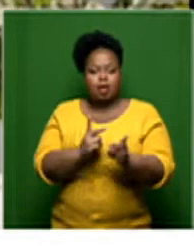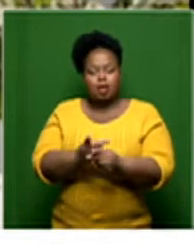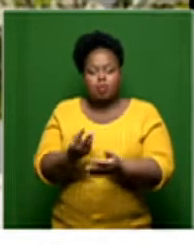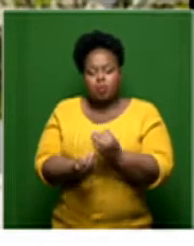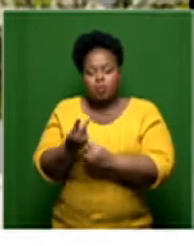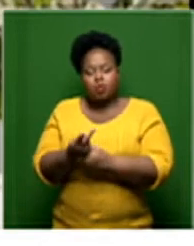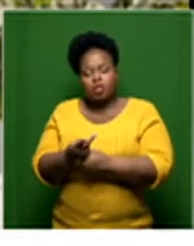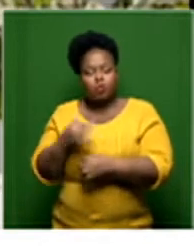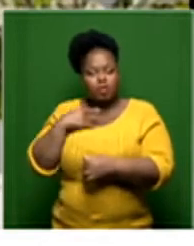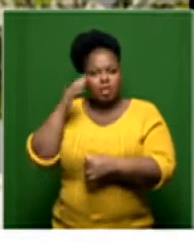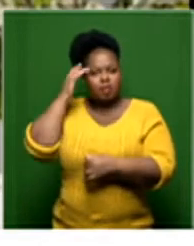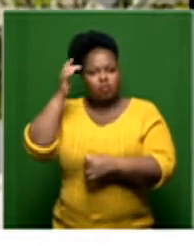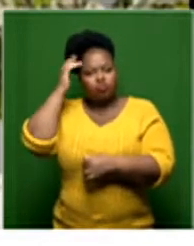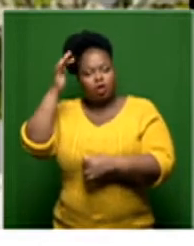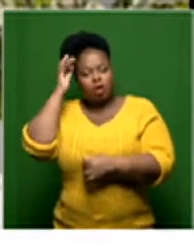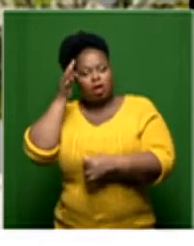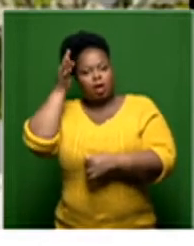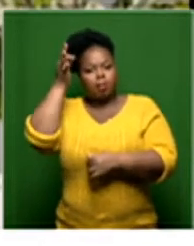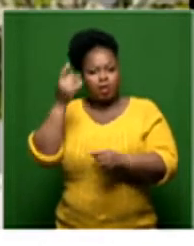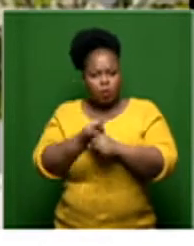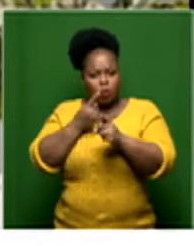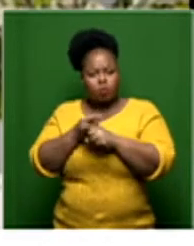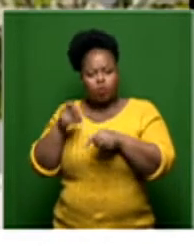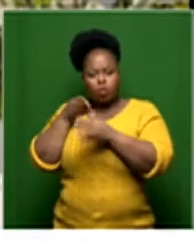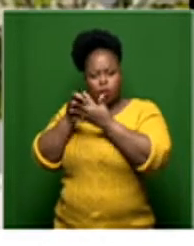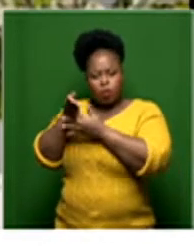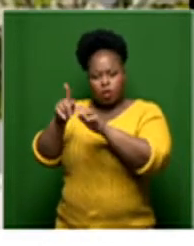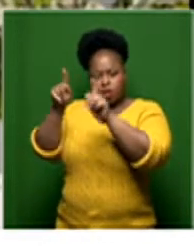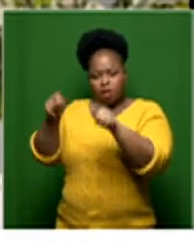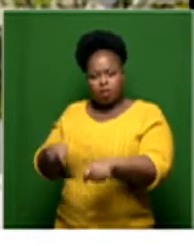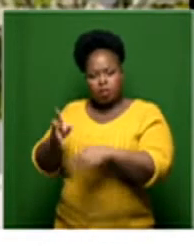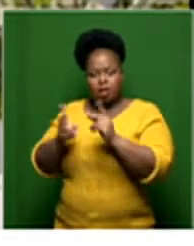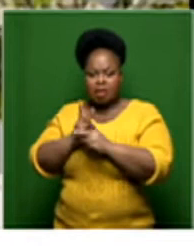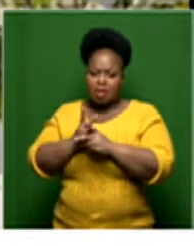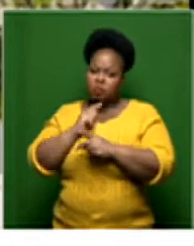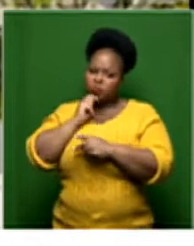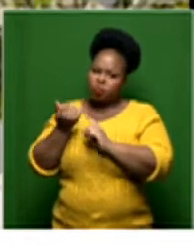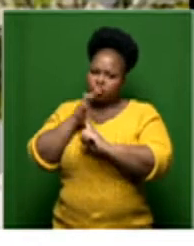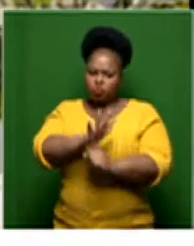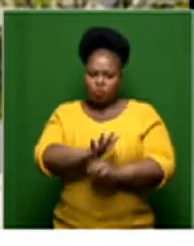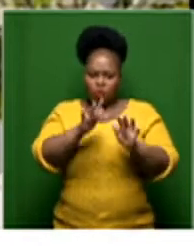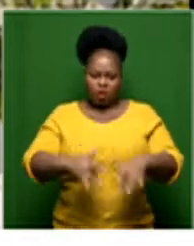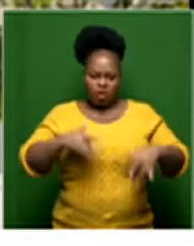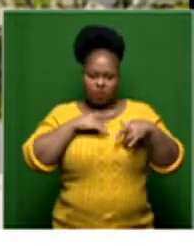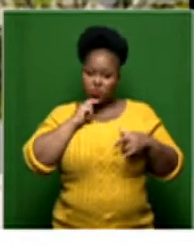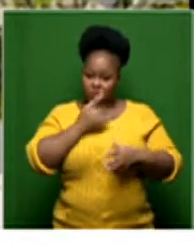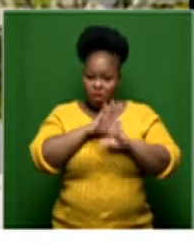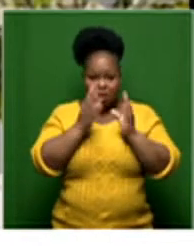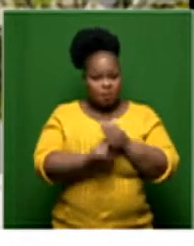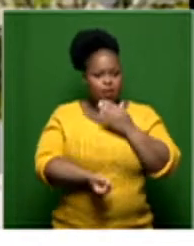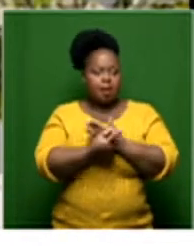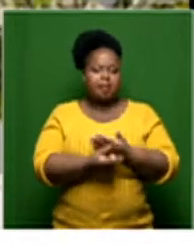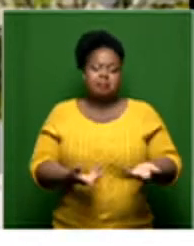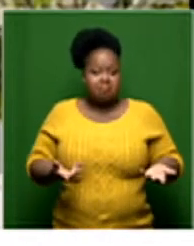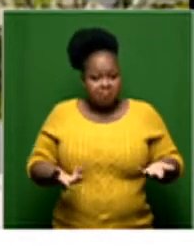the fantasy, the escapism of the theatre, and the reflection of the reality of life, wherever the